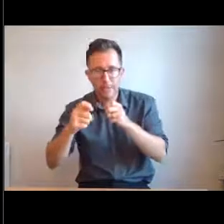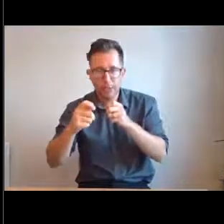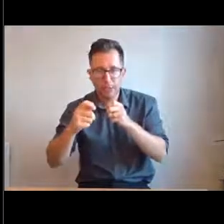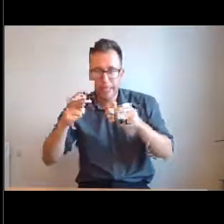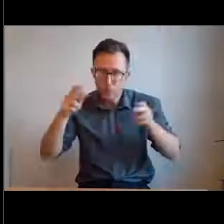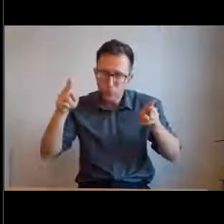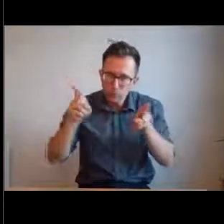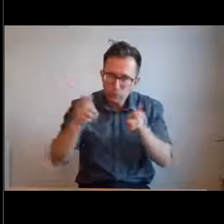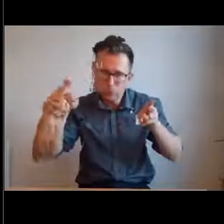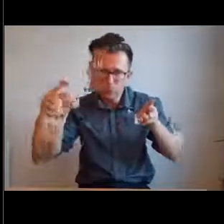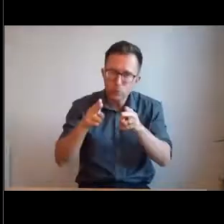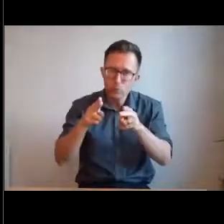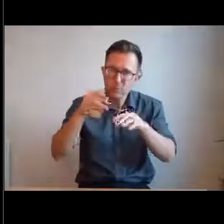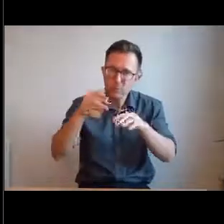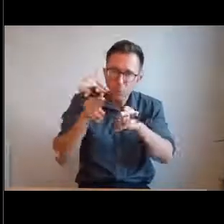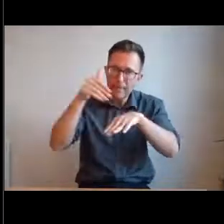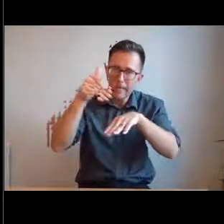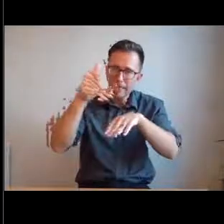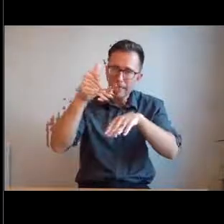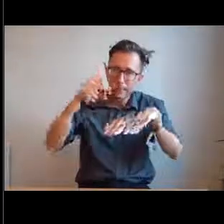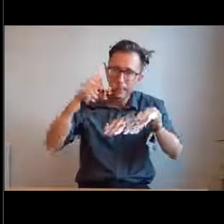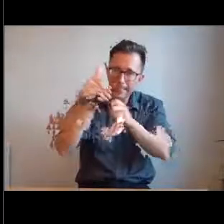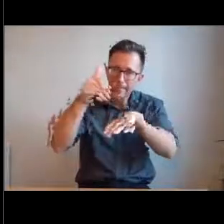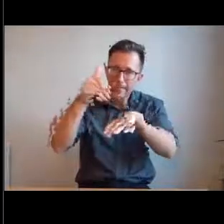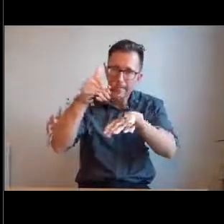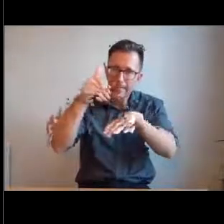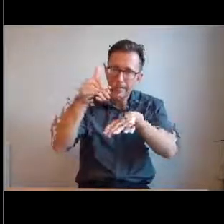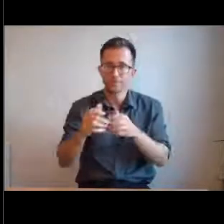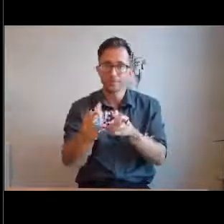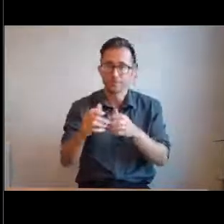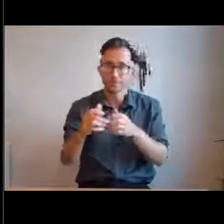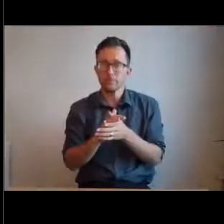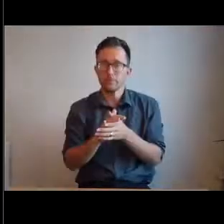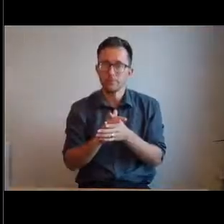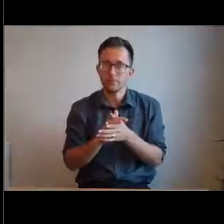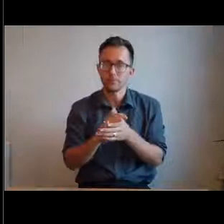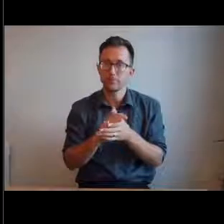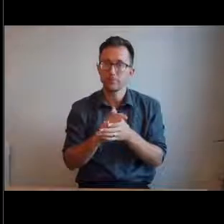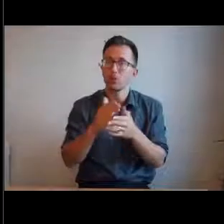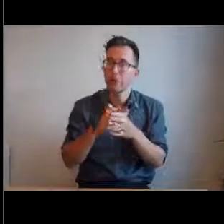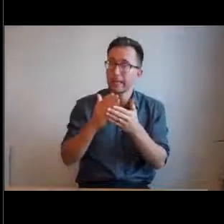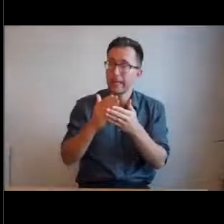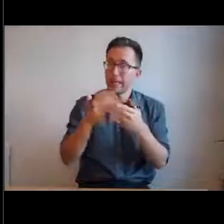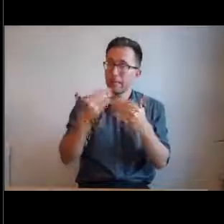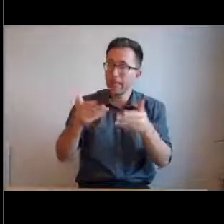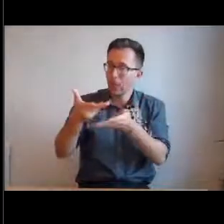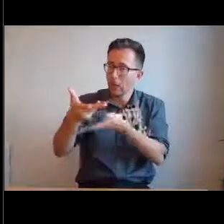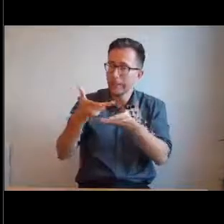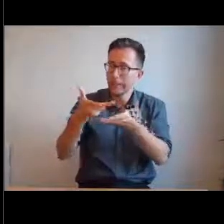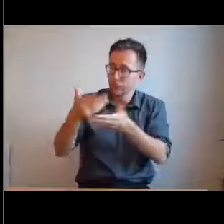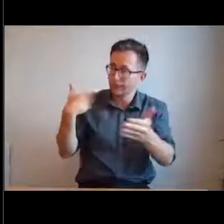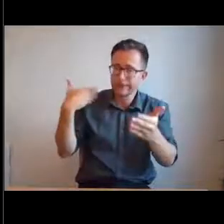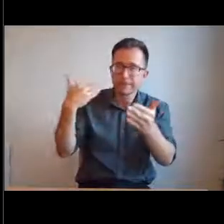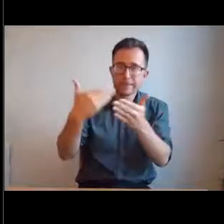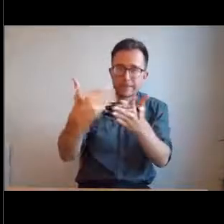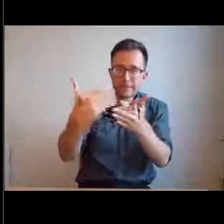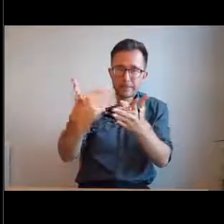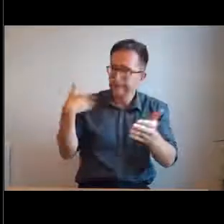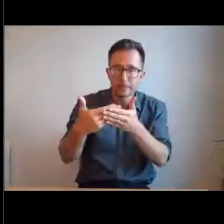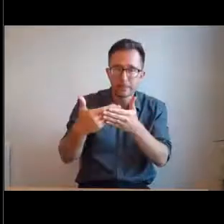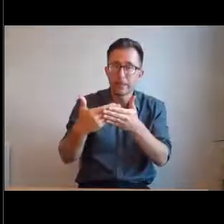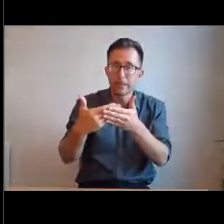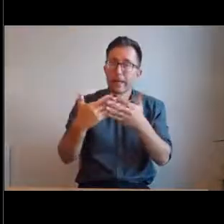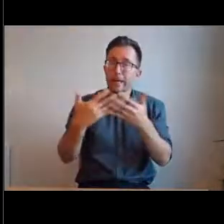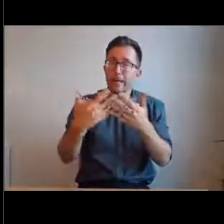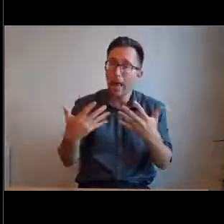some further changes to the position presented at supplementary consultation. Some of the more notable updates include the need